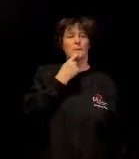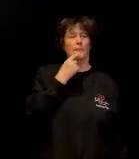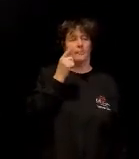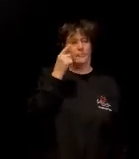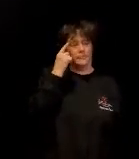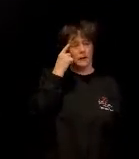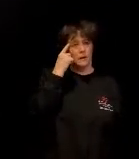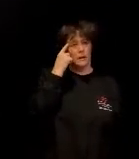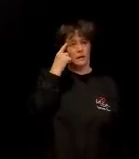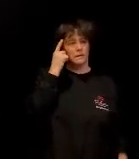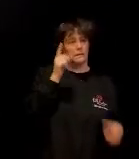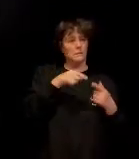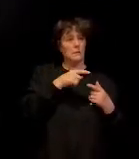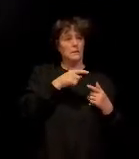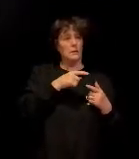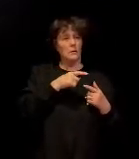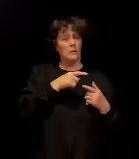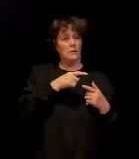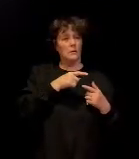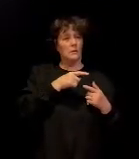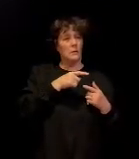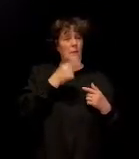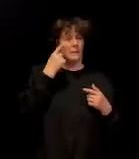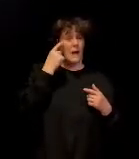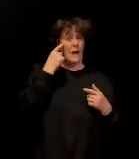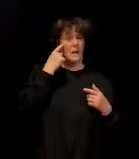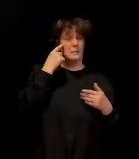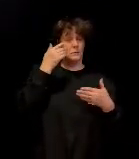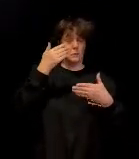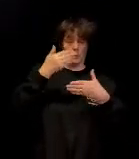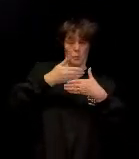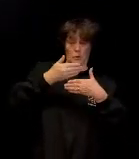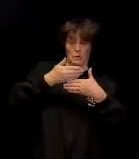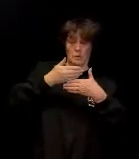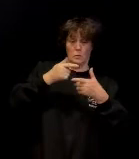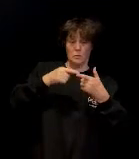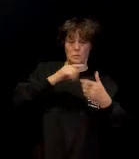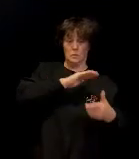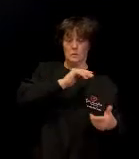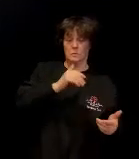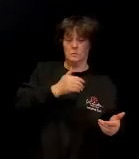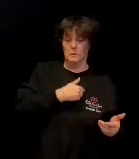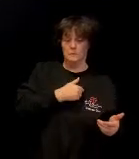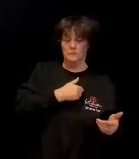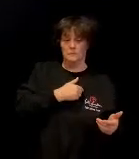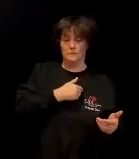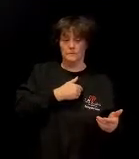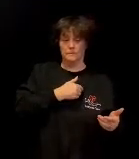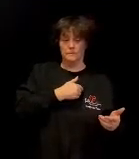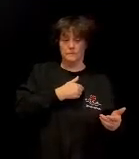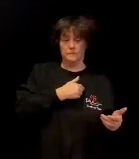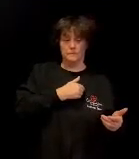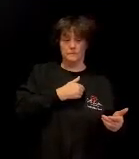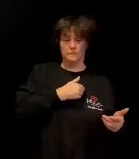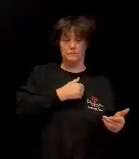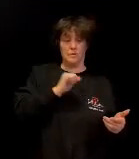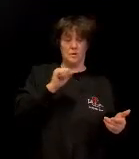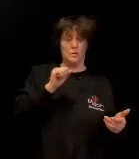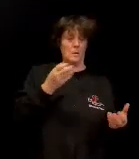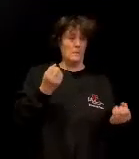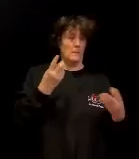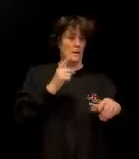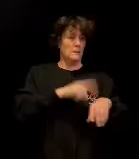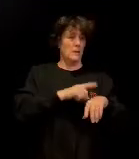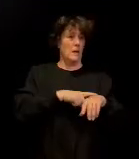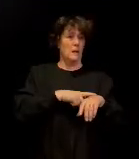And I thought about that. The eyes are the windows of the soul. Amen. The eyes are the windows of the soul. You can a lot of times